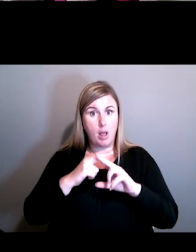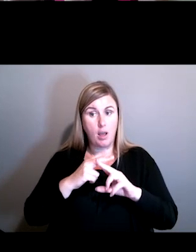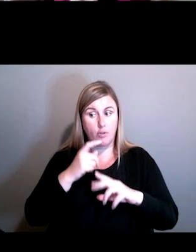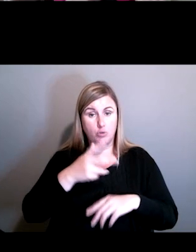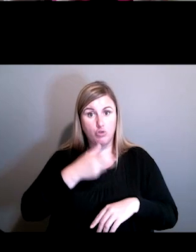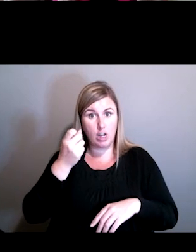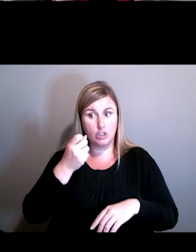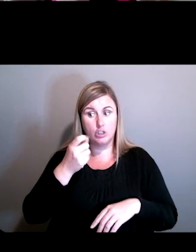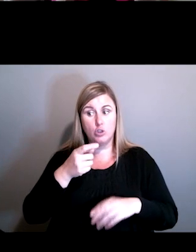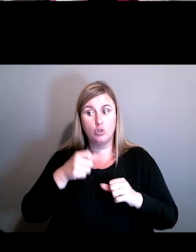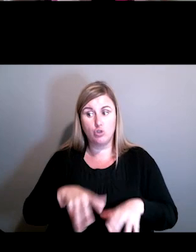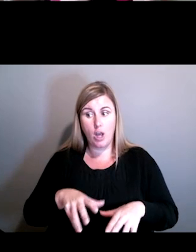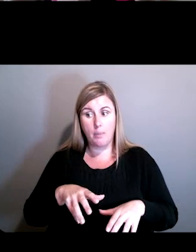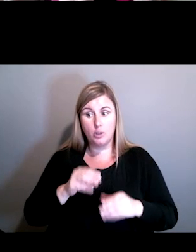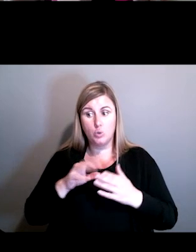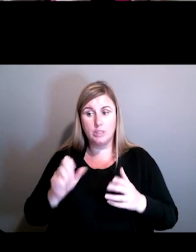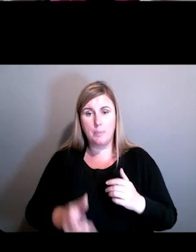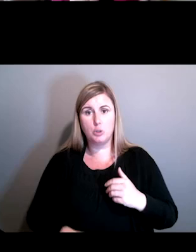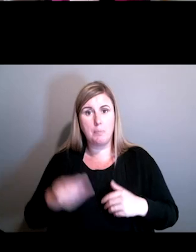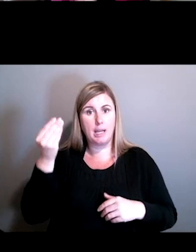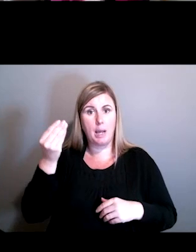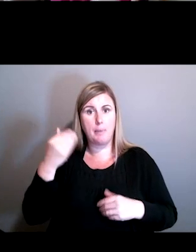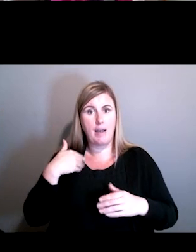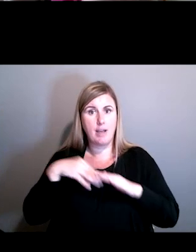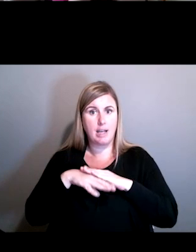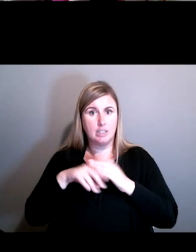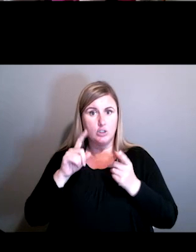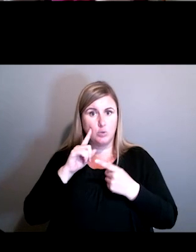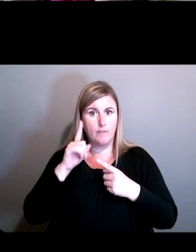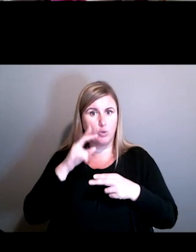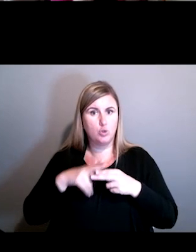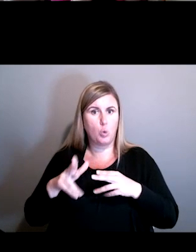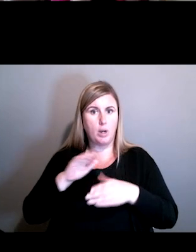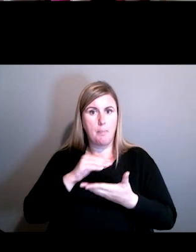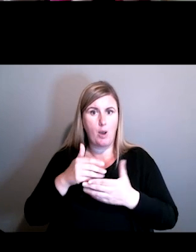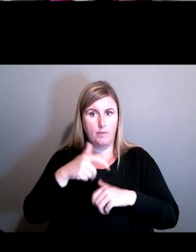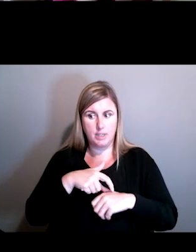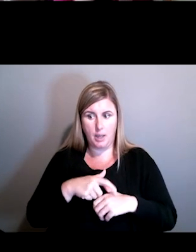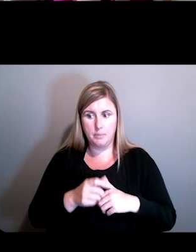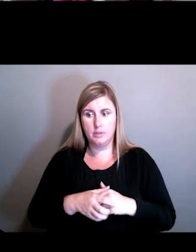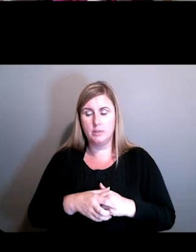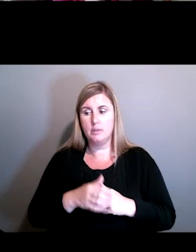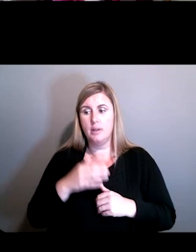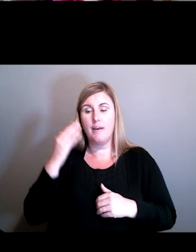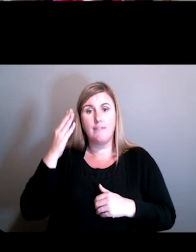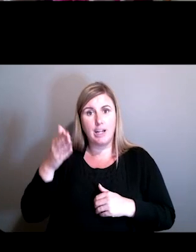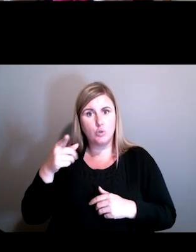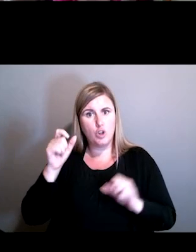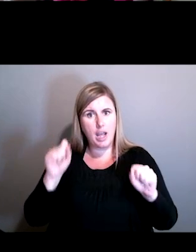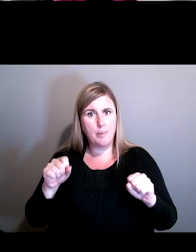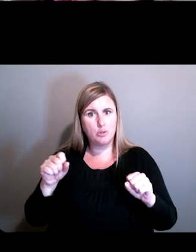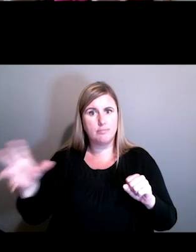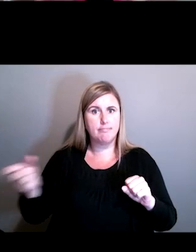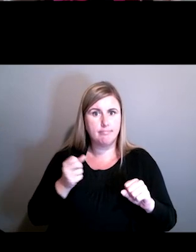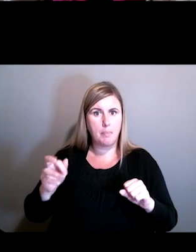able to pick it up and have access to it for a short amount of time. So eventually you're able to get that iPad back, but the student